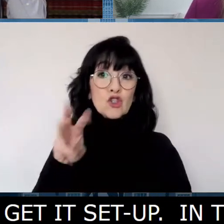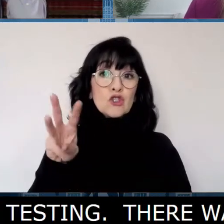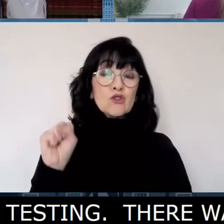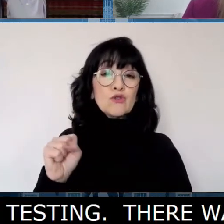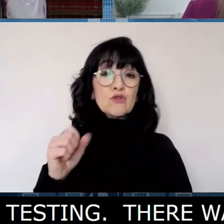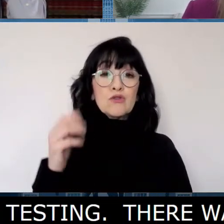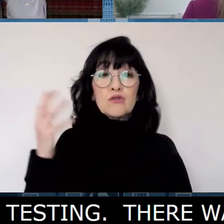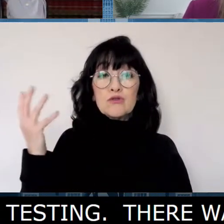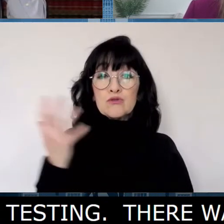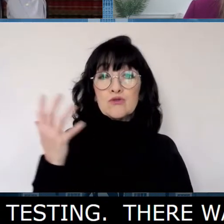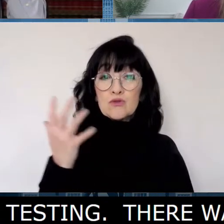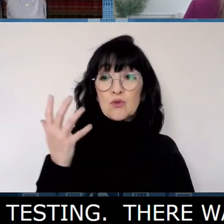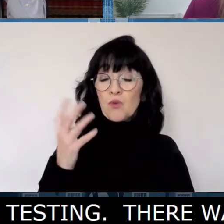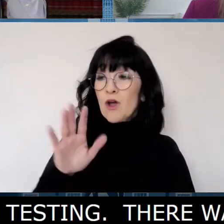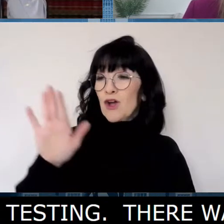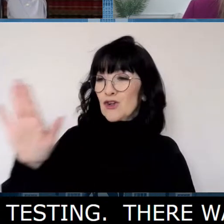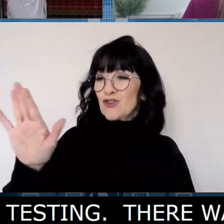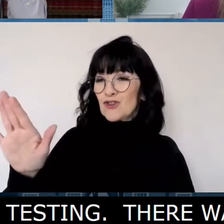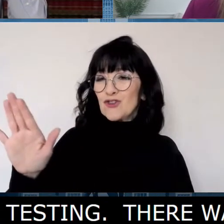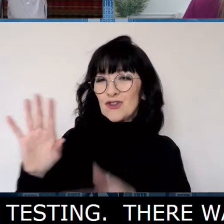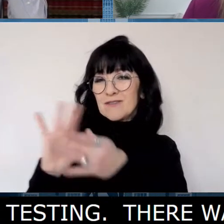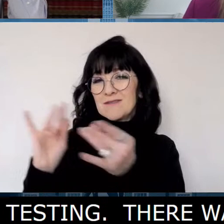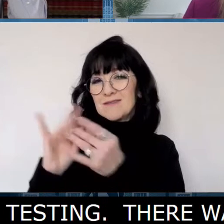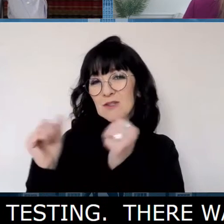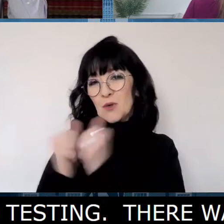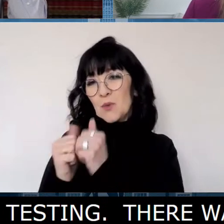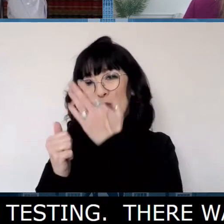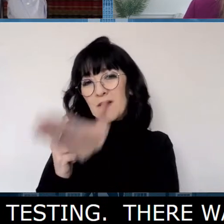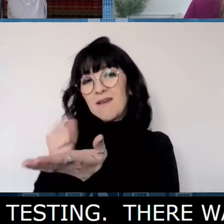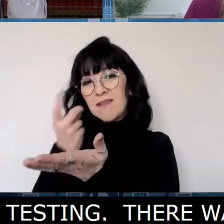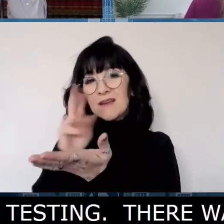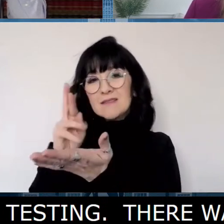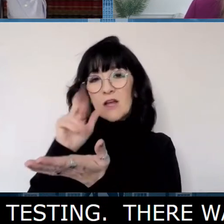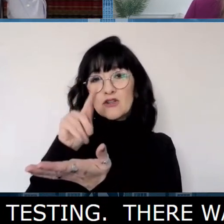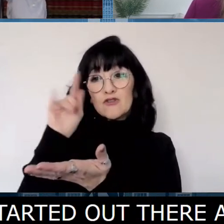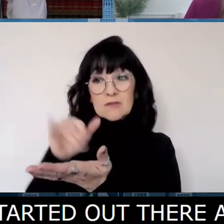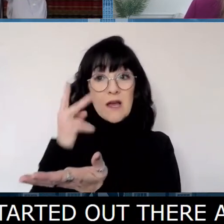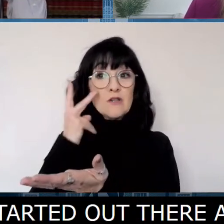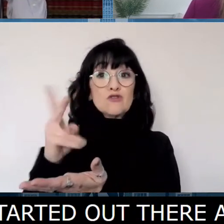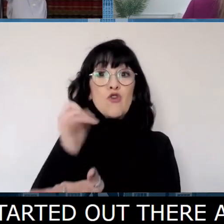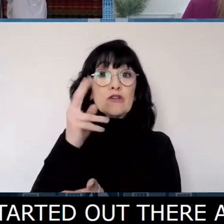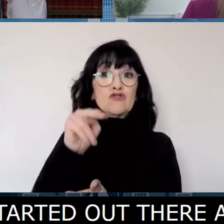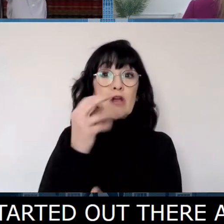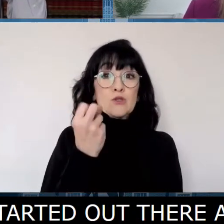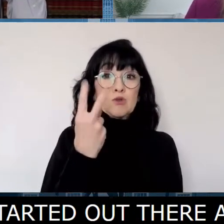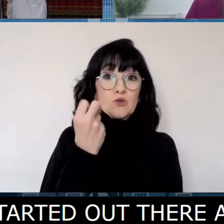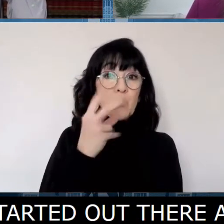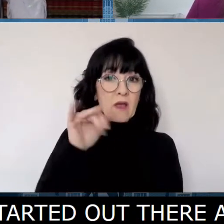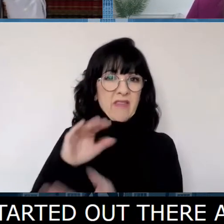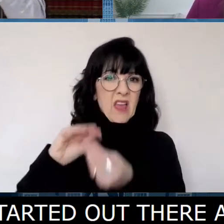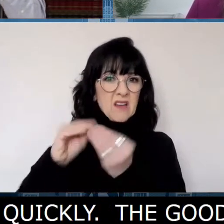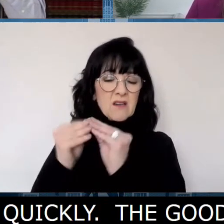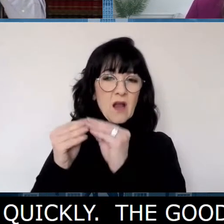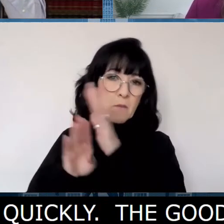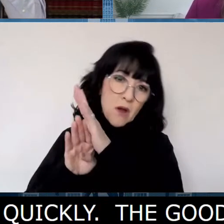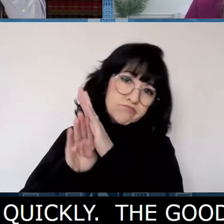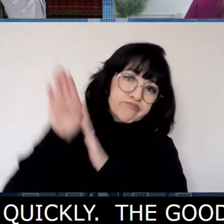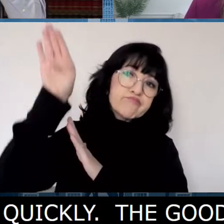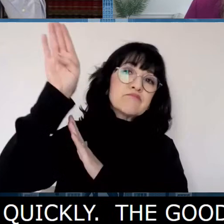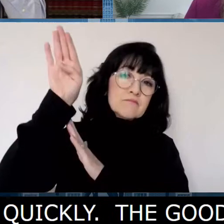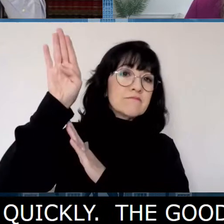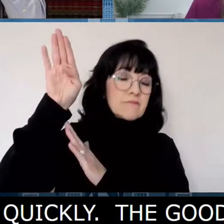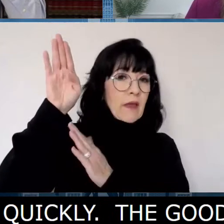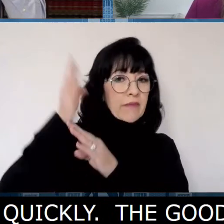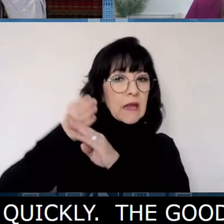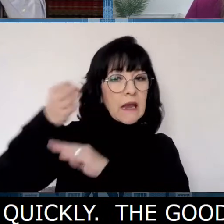apropos your conversation with Dr. Rattay, we're seeing that peak on January 12th. You think about it, it's a couple of weeks ago. And then once on the